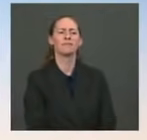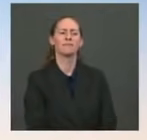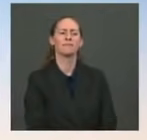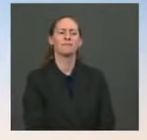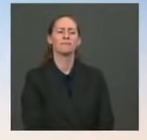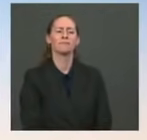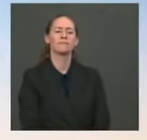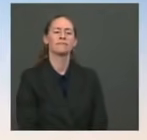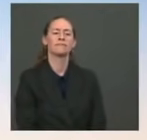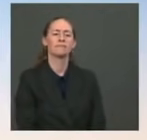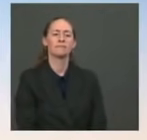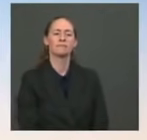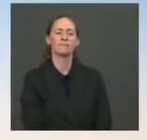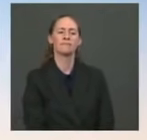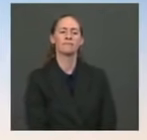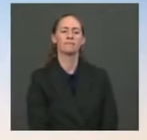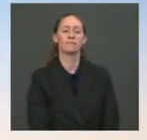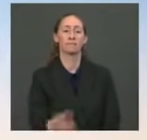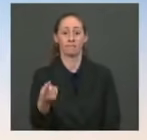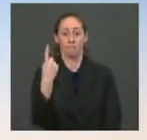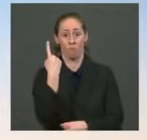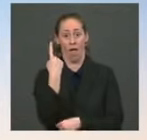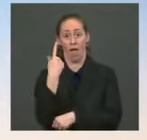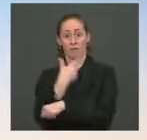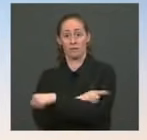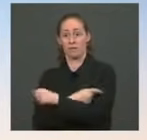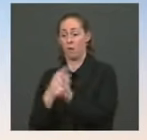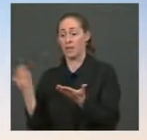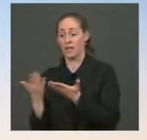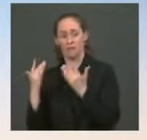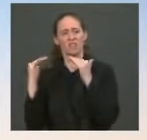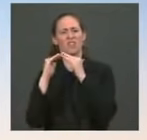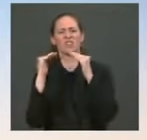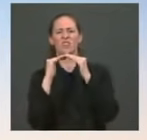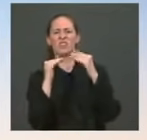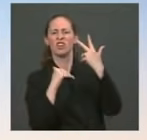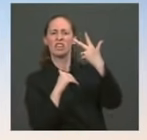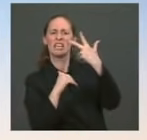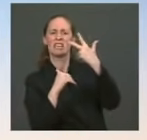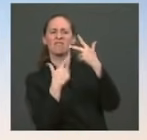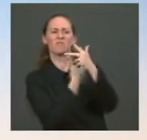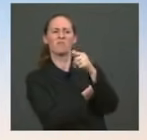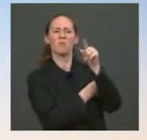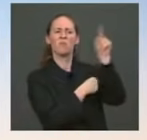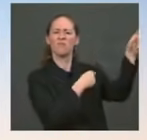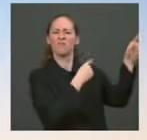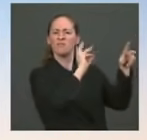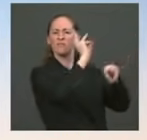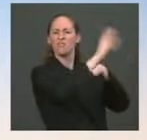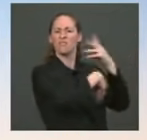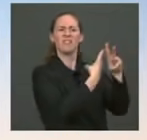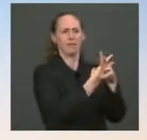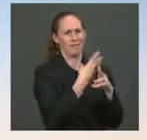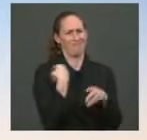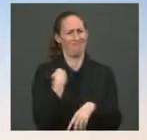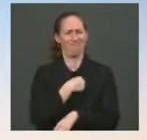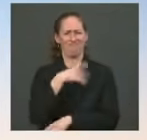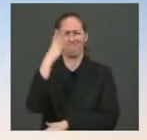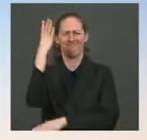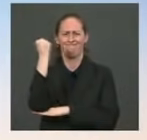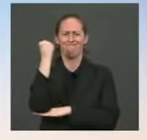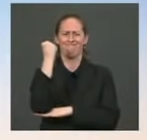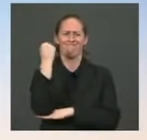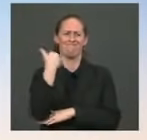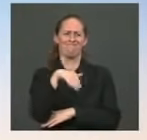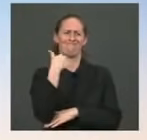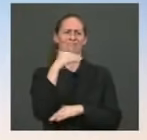for every one dose here, we've committed to give three doses overseas. That is more than anyone else. No one else in the world can say that.